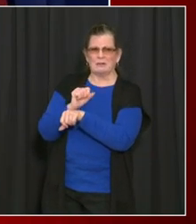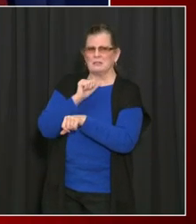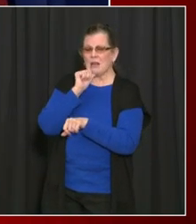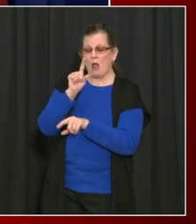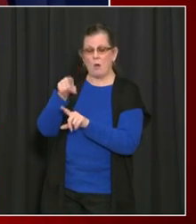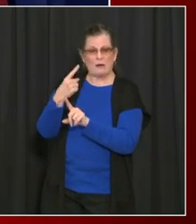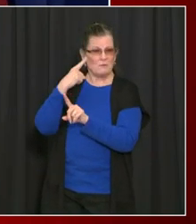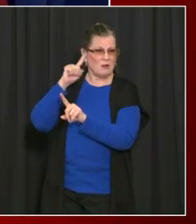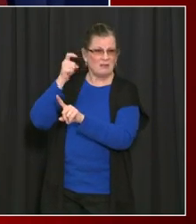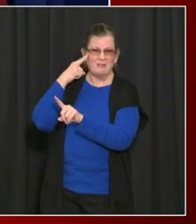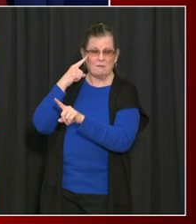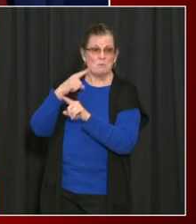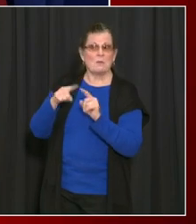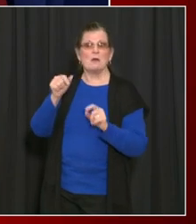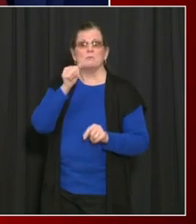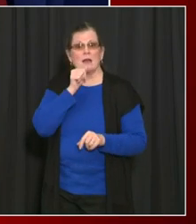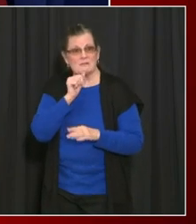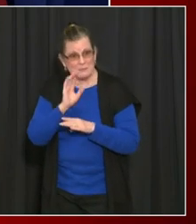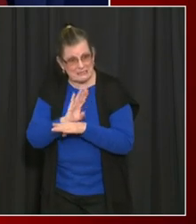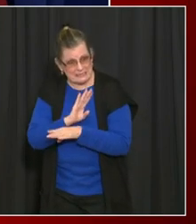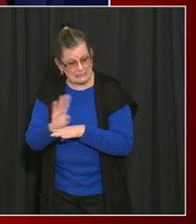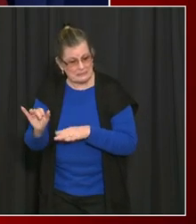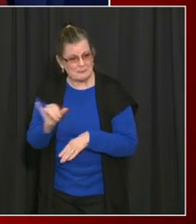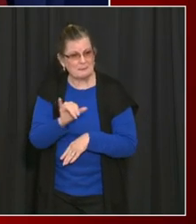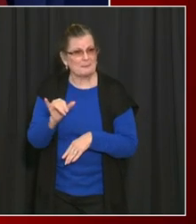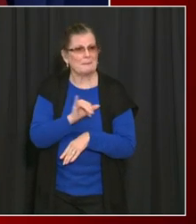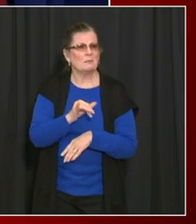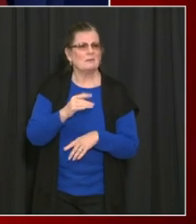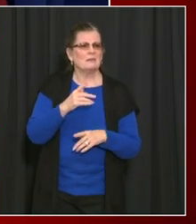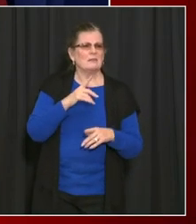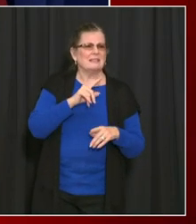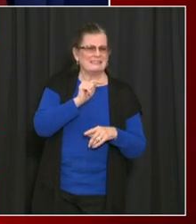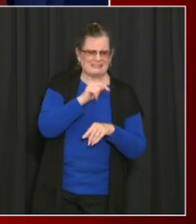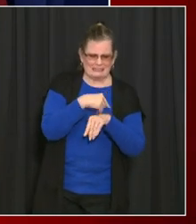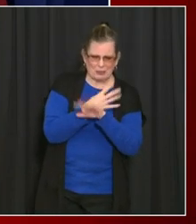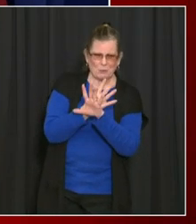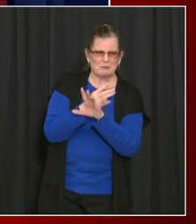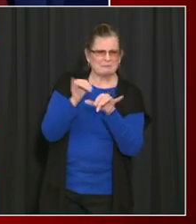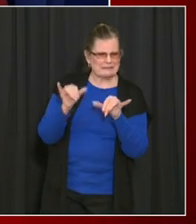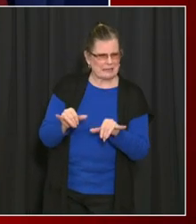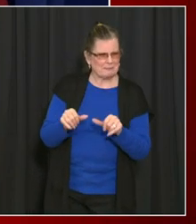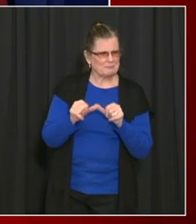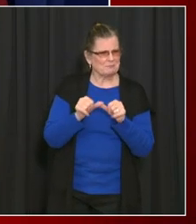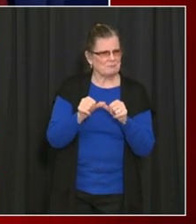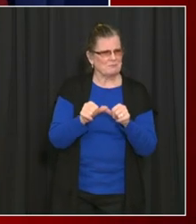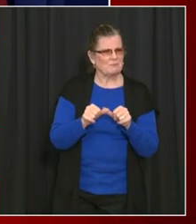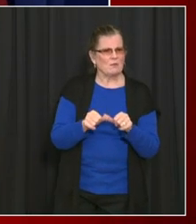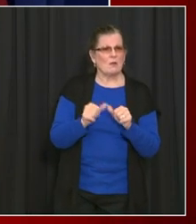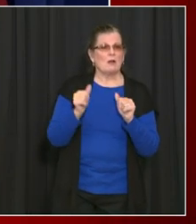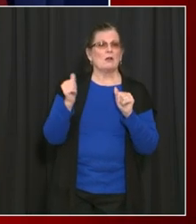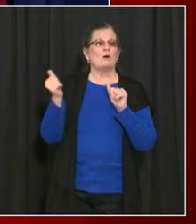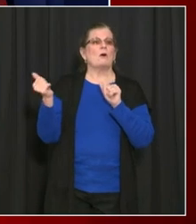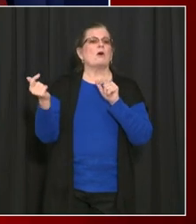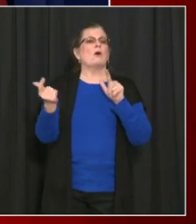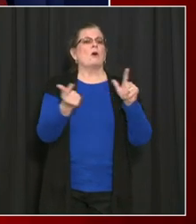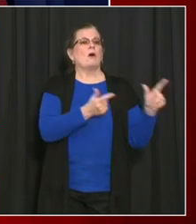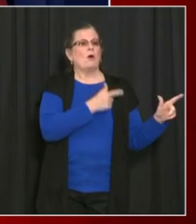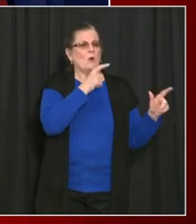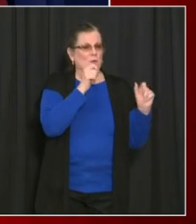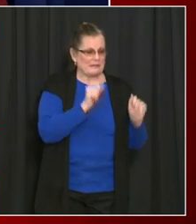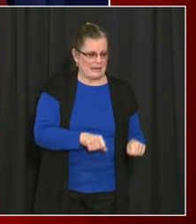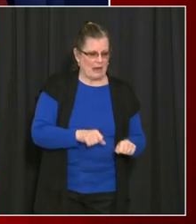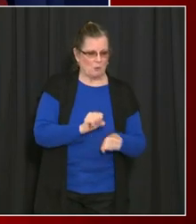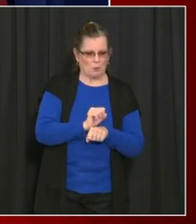but for private employers as well. So telework continues to be encouraged for all those who can